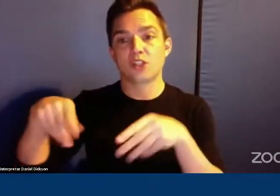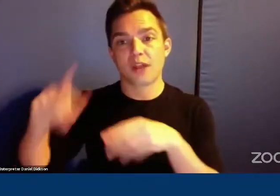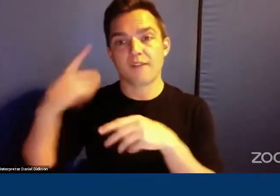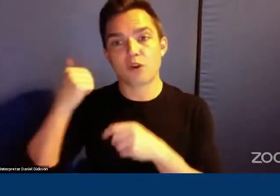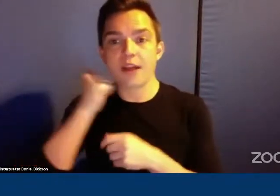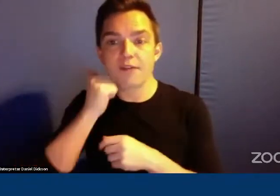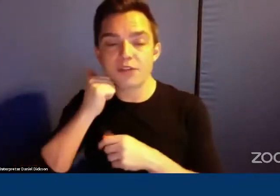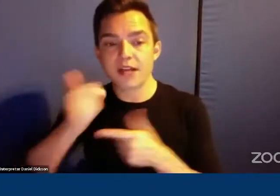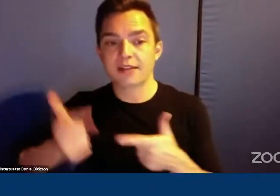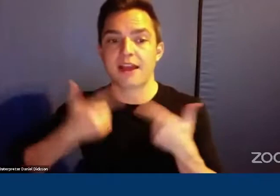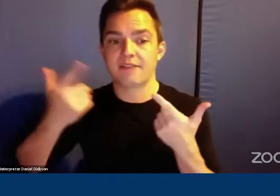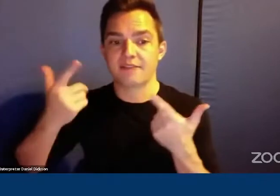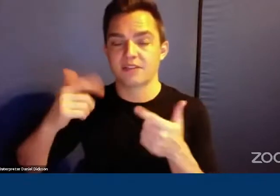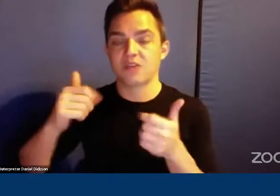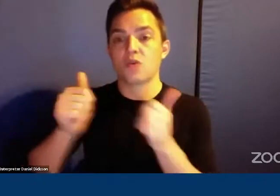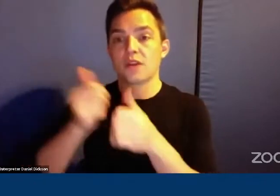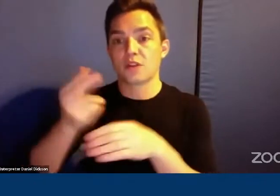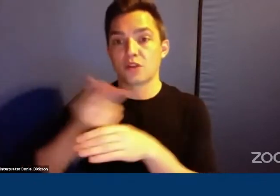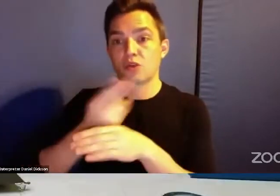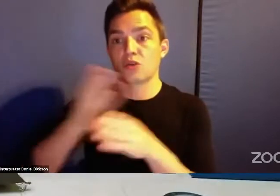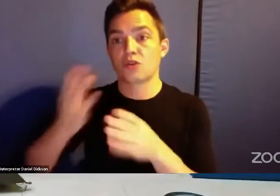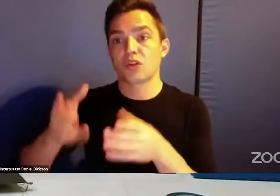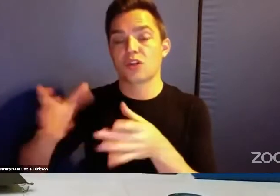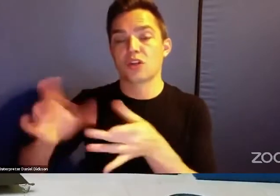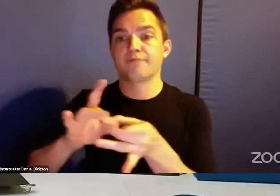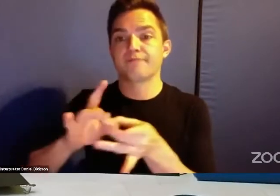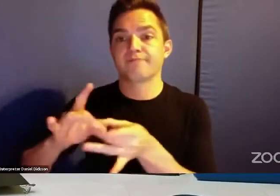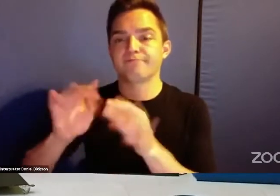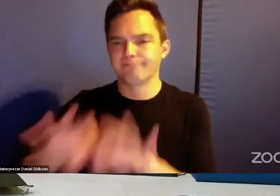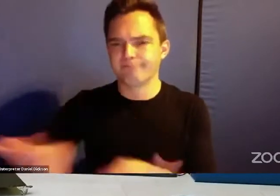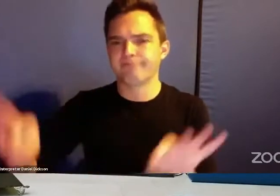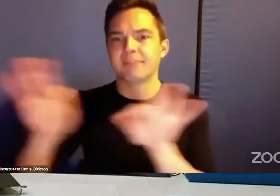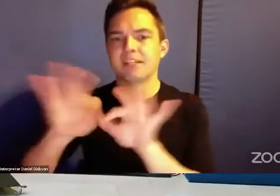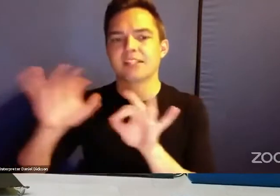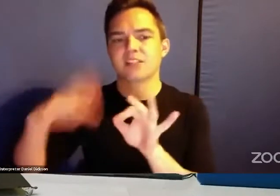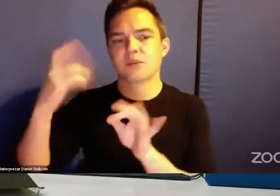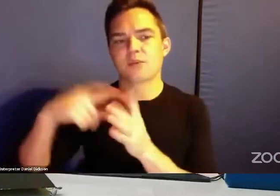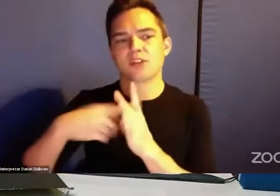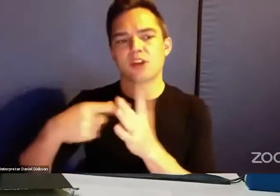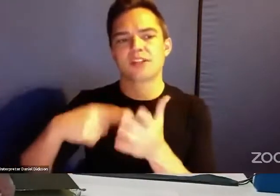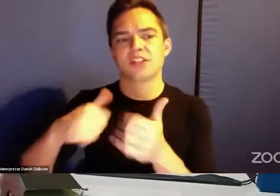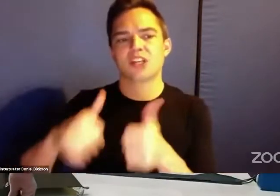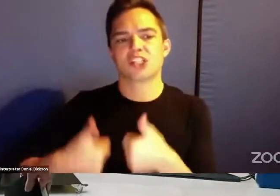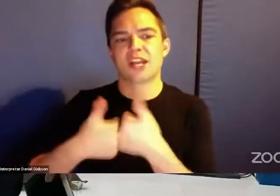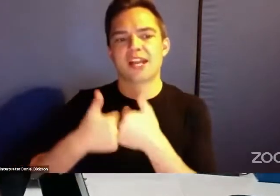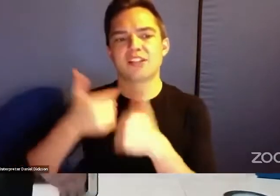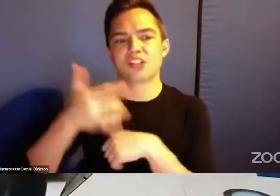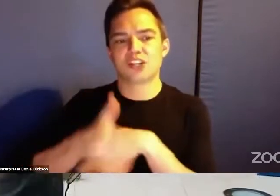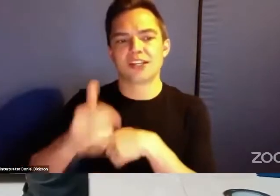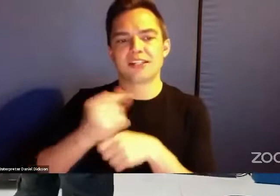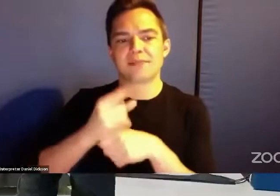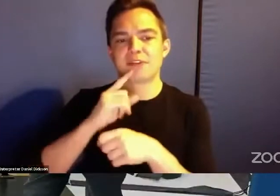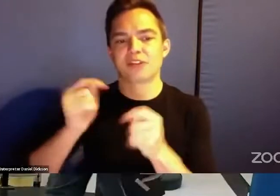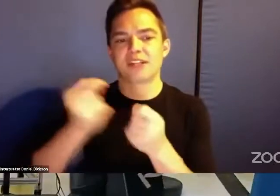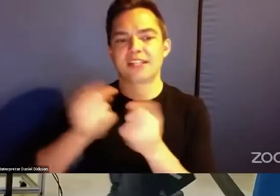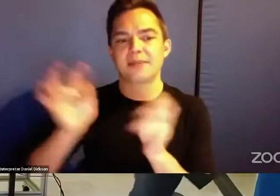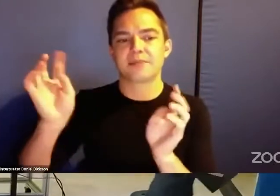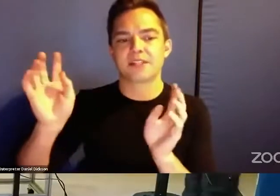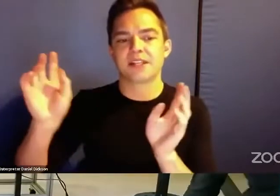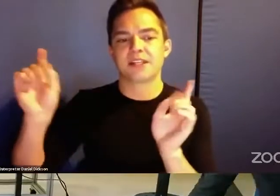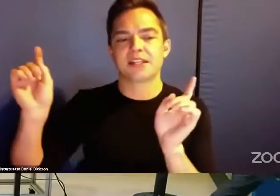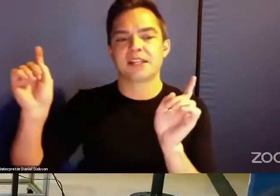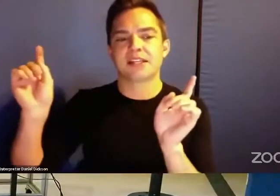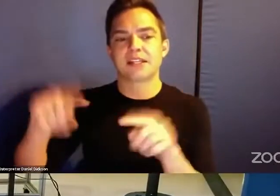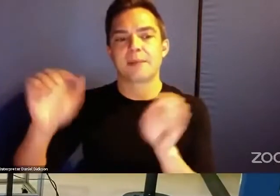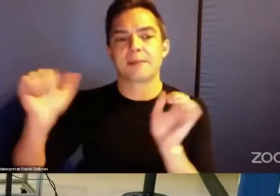very important. One reason why we start these challenges so early, that the teams come together and work on the device together. So the race